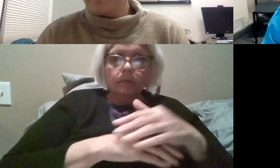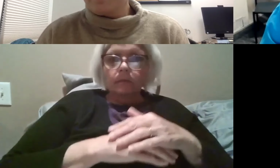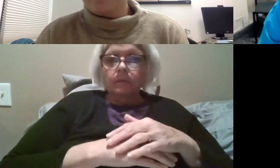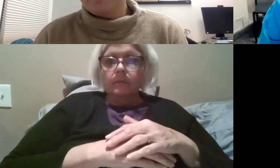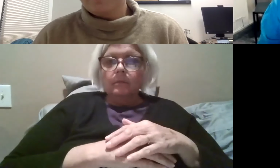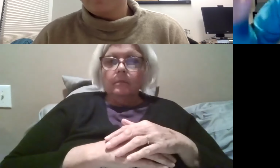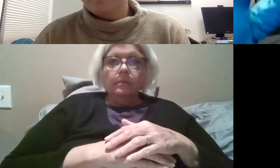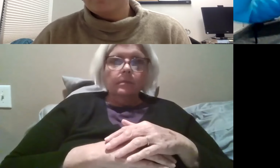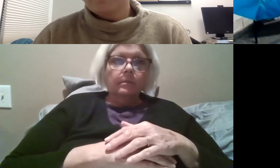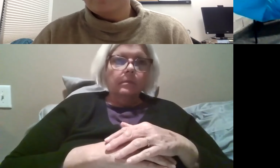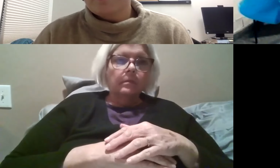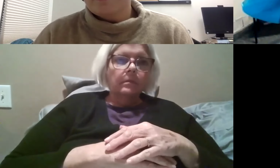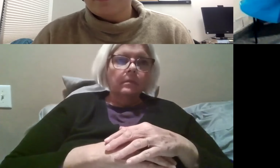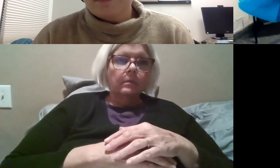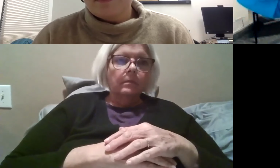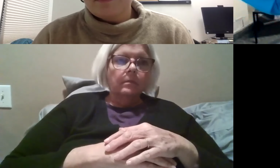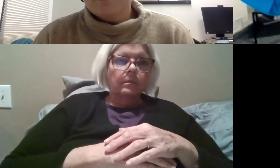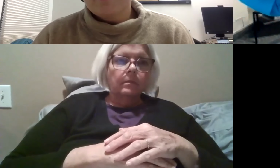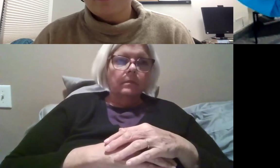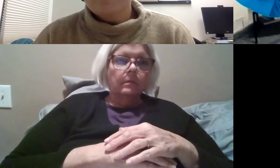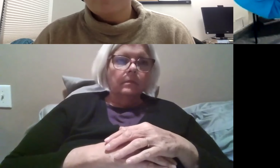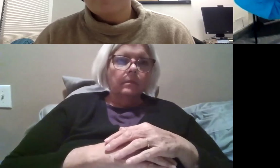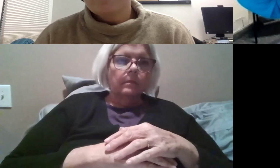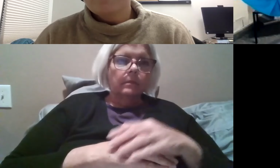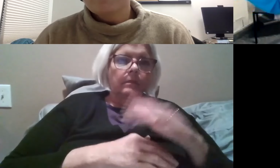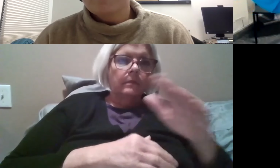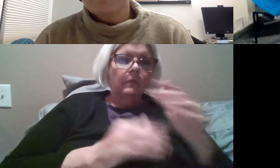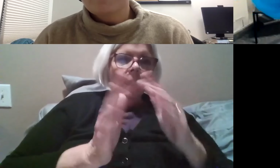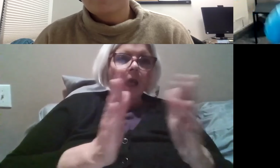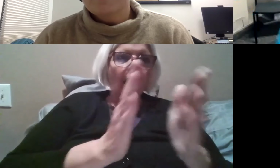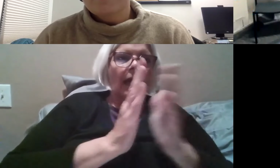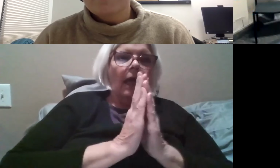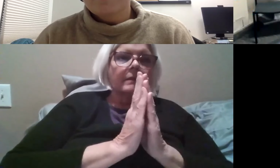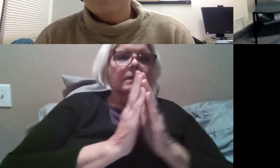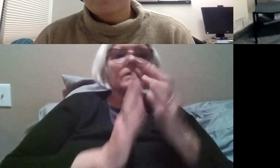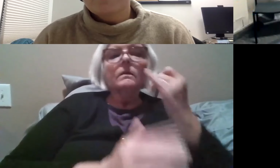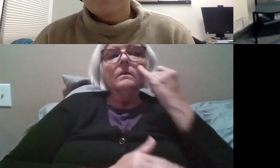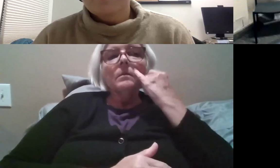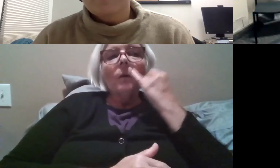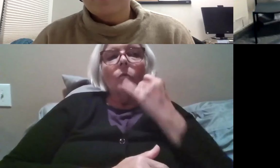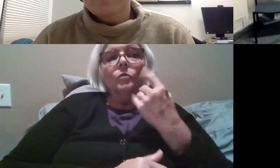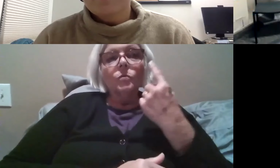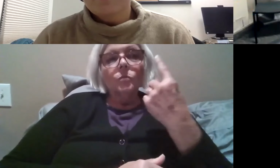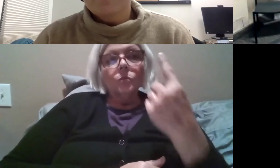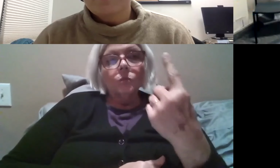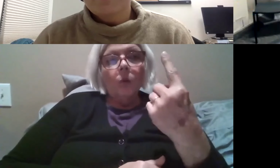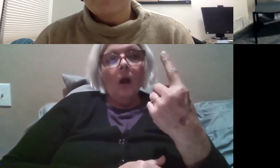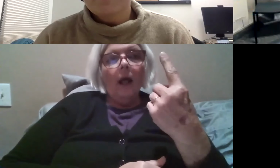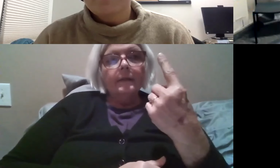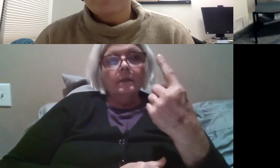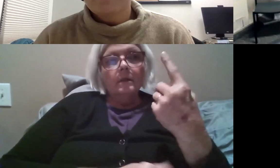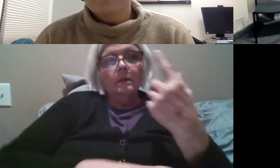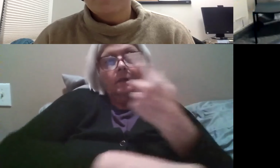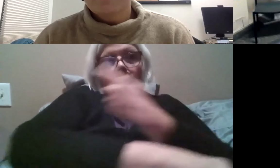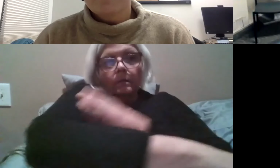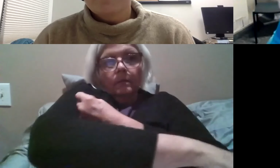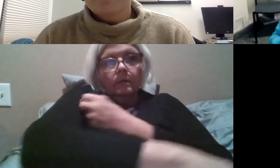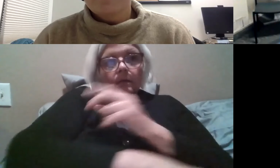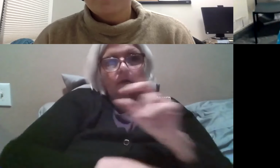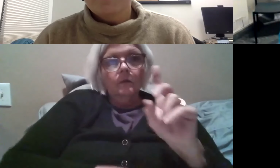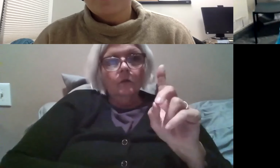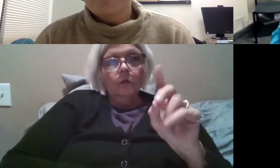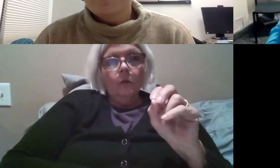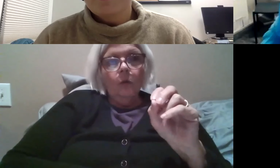about what about just one dose? So do kids get some immunity after the first dose? Yeah, do we have